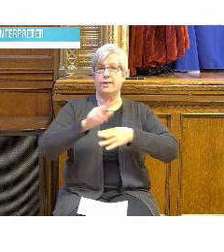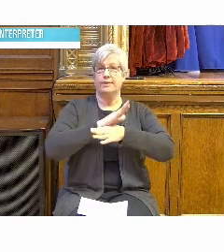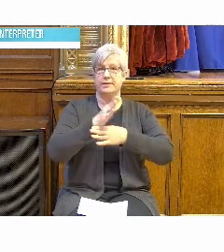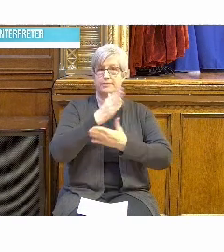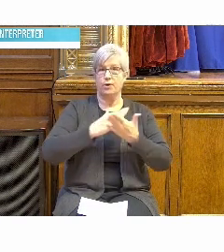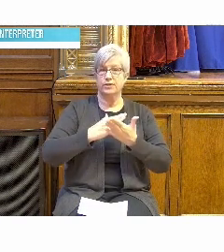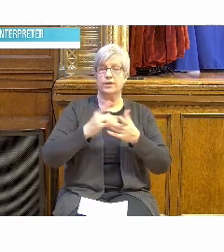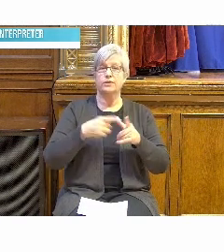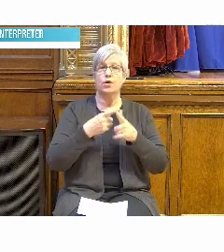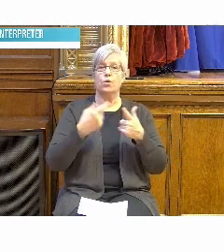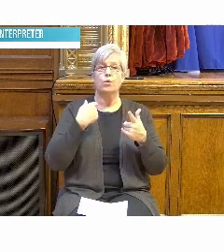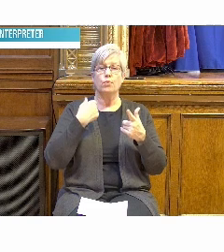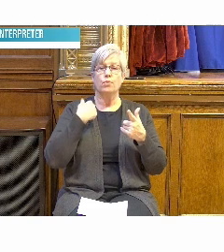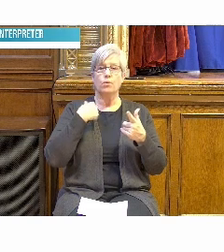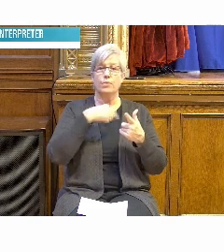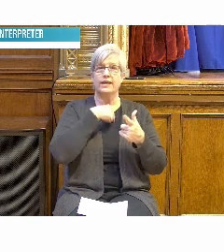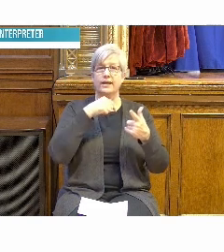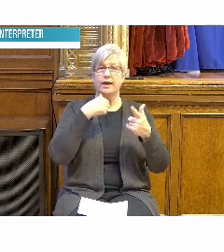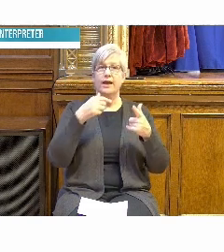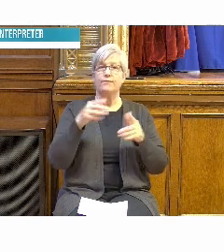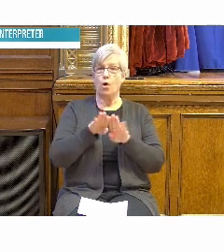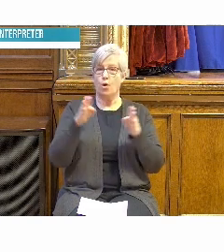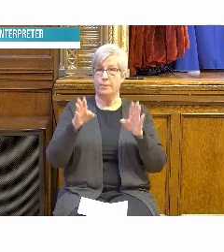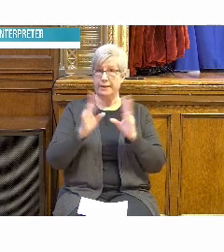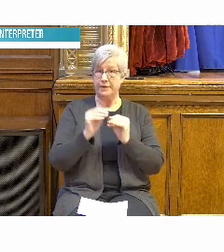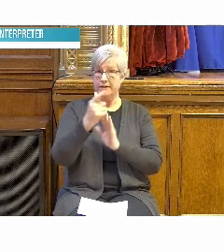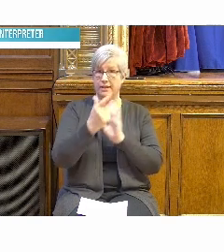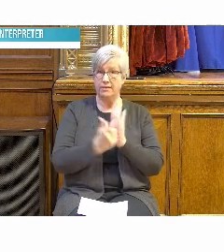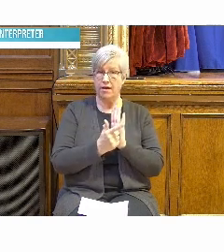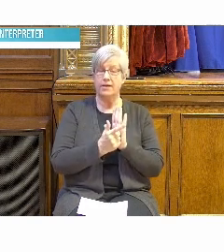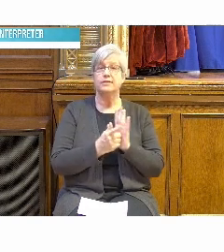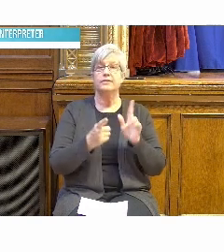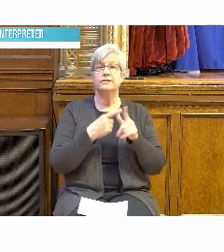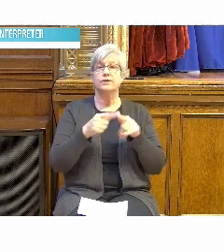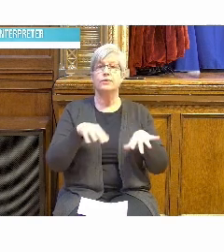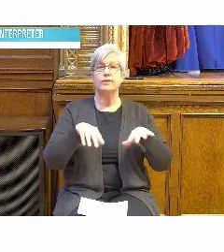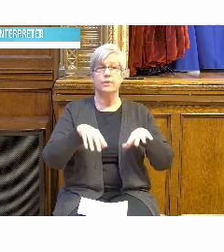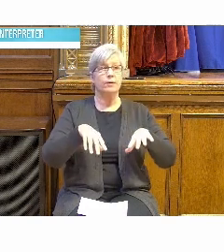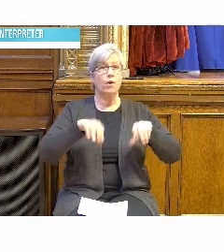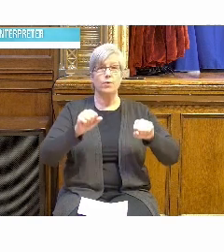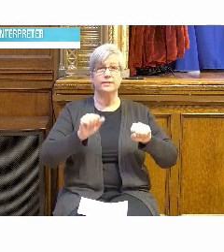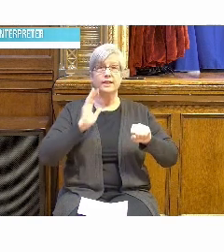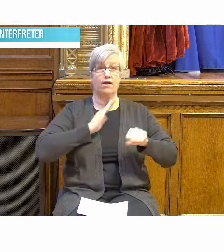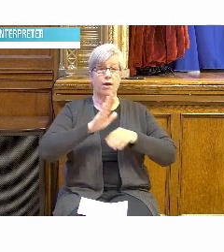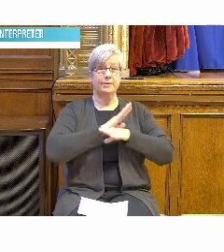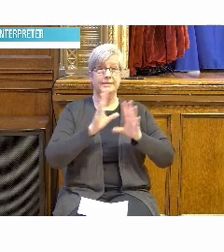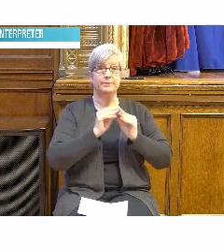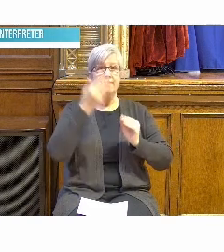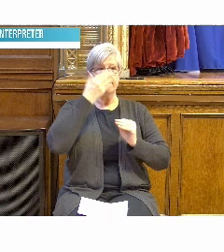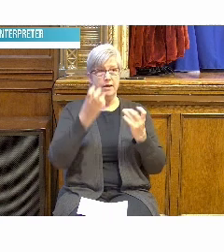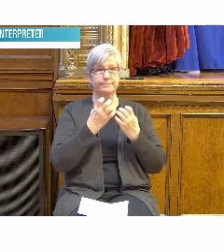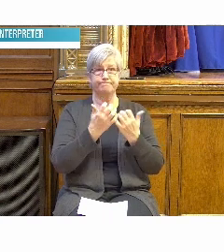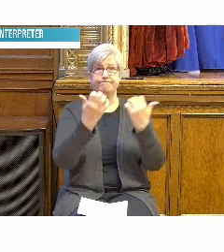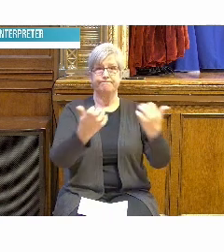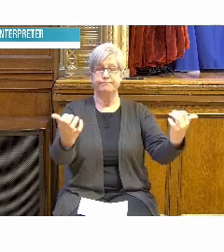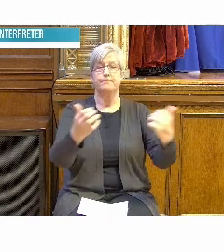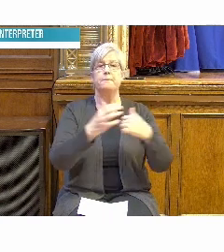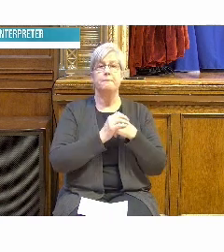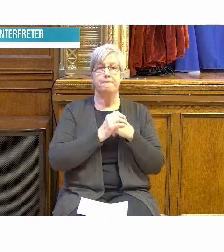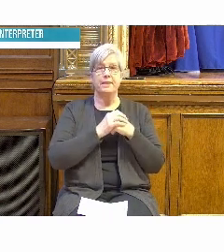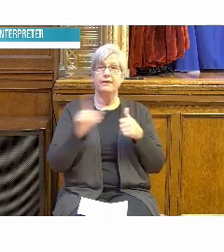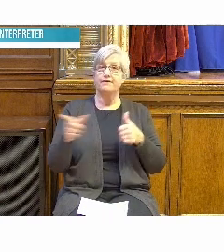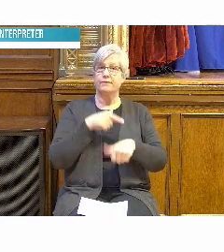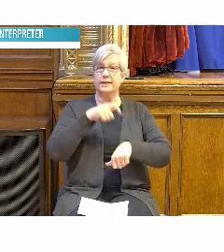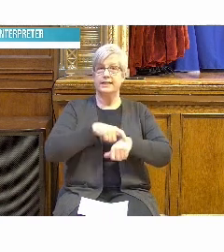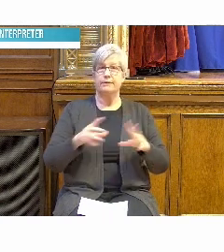We are subject to open meeting law, and this is why we're having our meeting in front of you all today. And this is the first